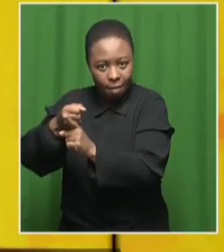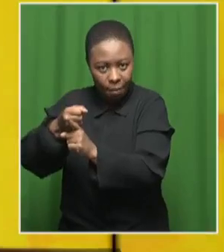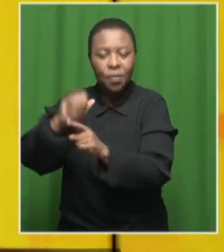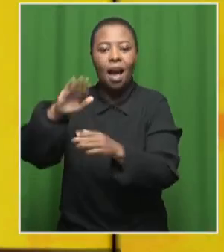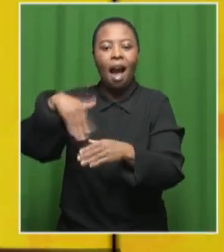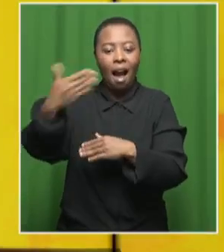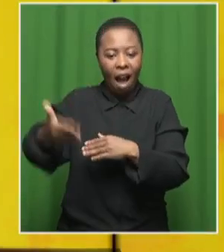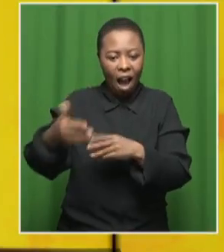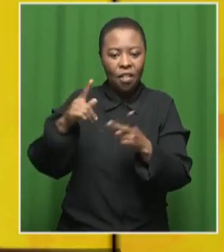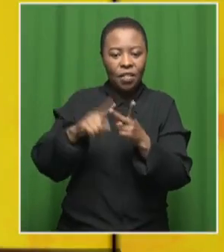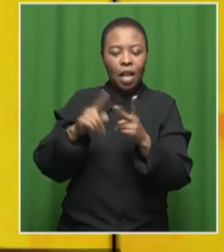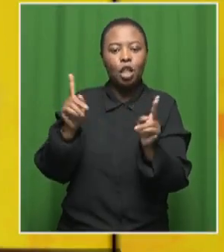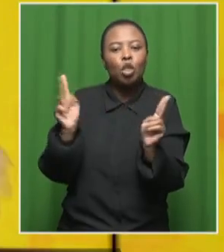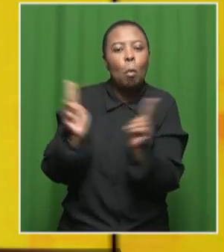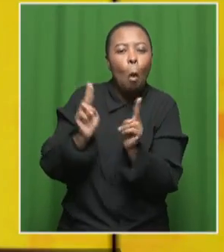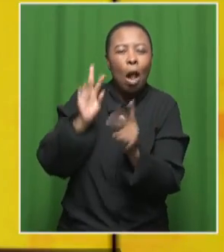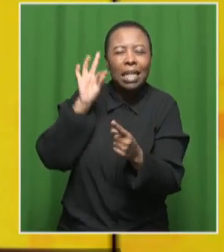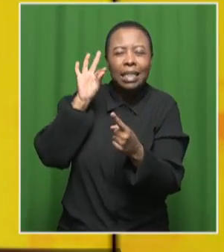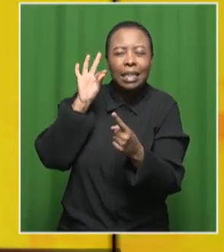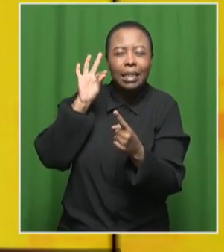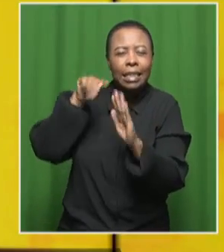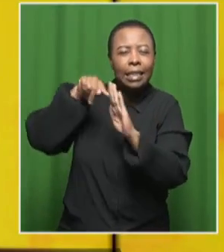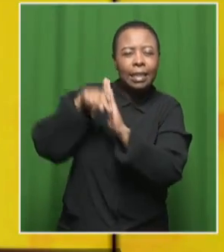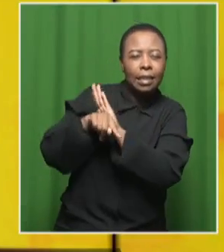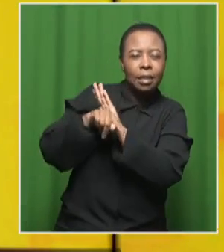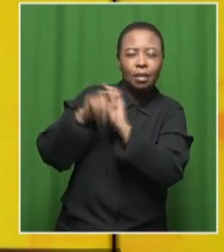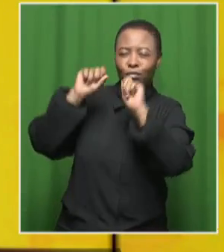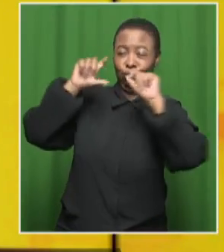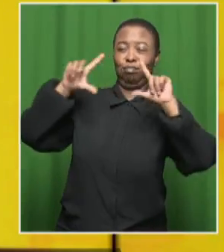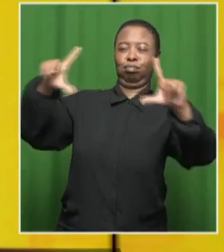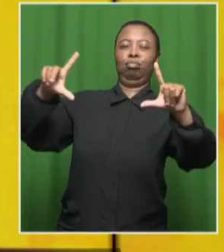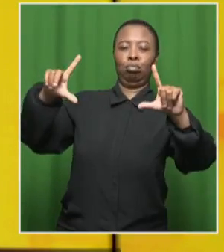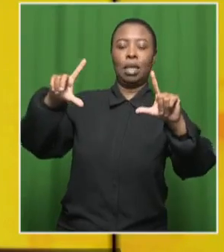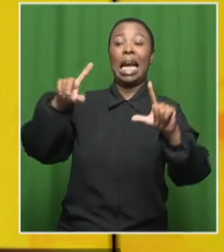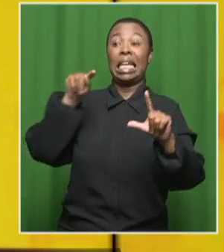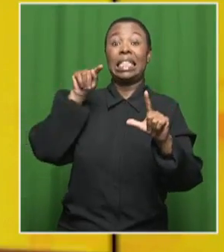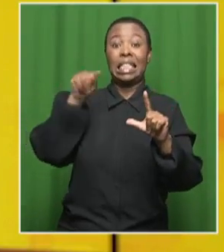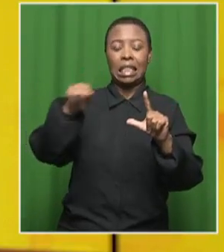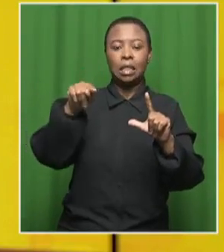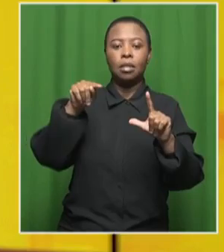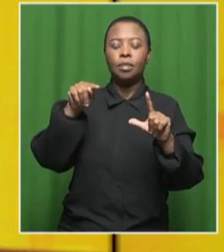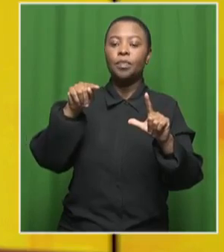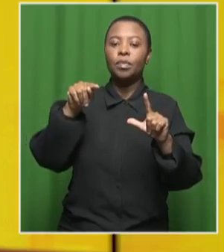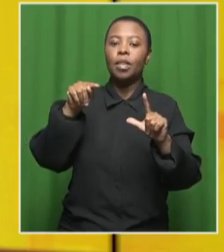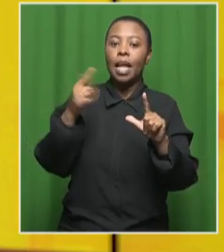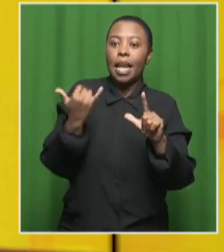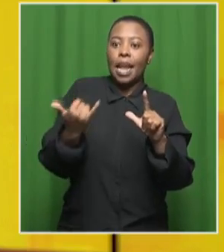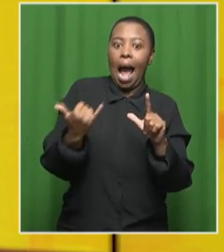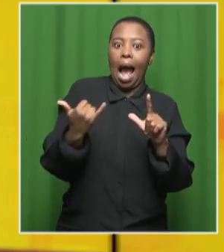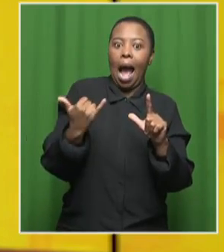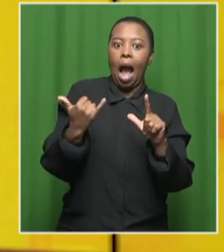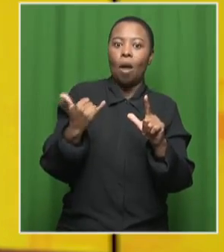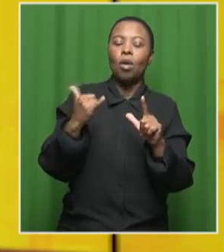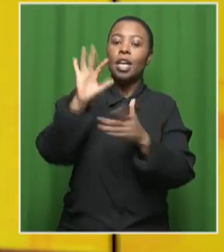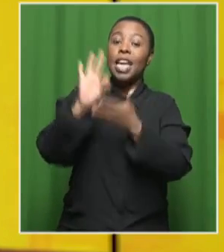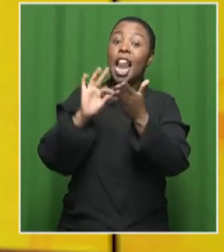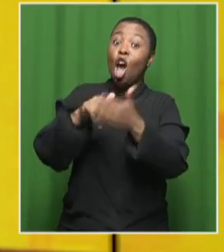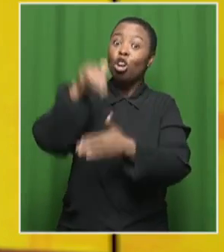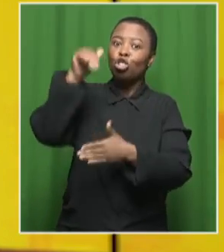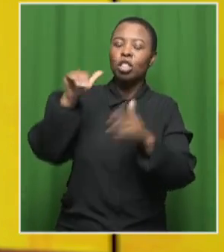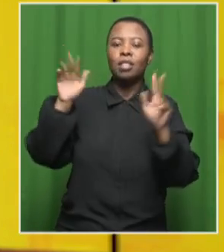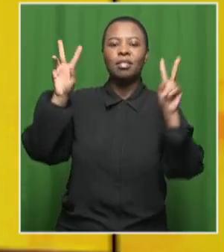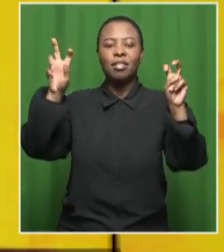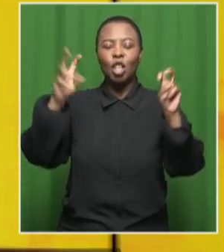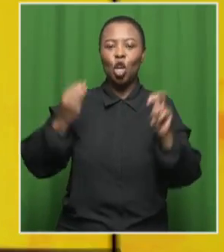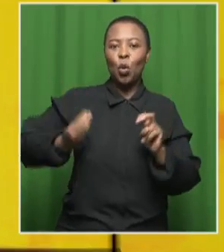a smaller details, bigger picture, which is looking at the then upcoming 2024 elections and speaking to the youth